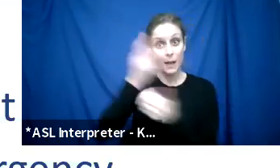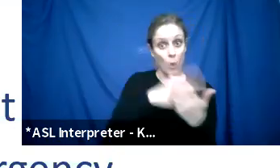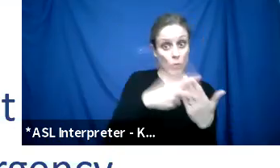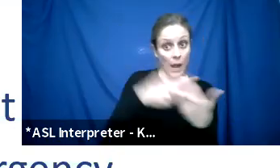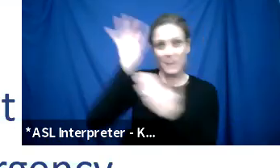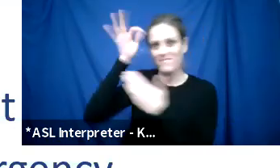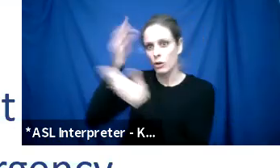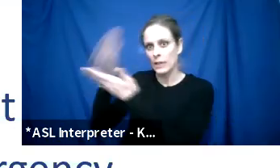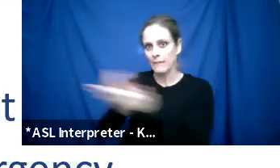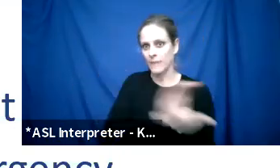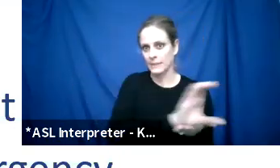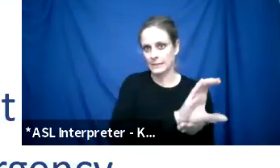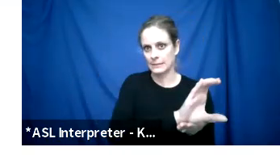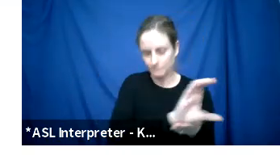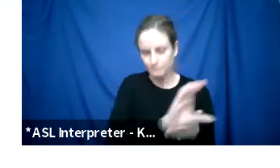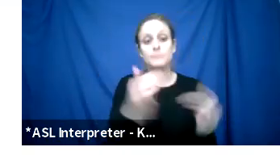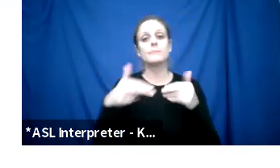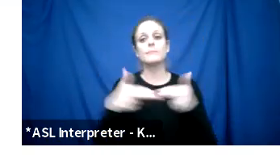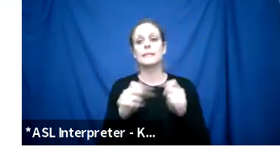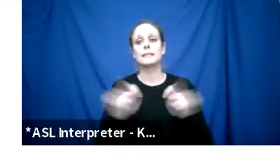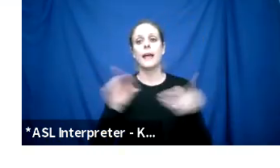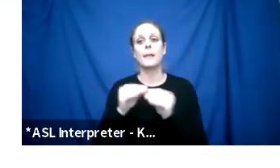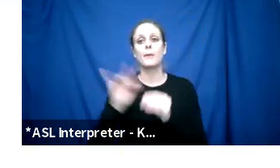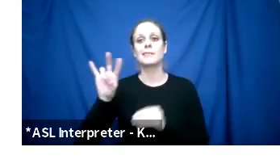Okay, so let's move on to the next slide, slide number 70.